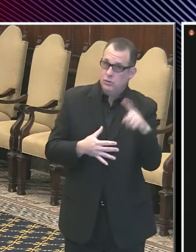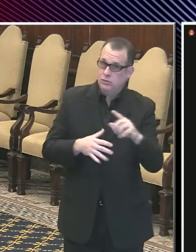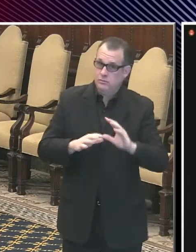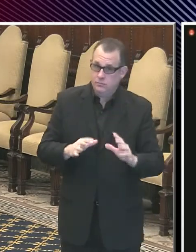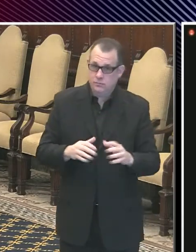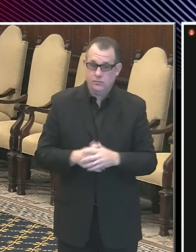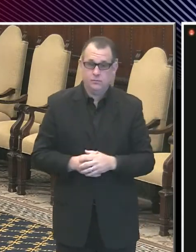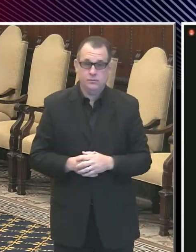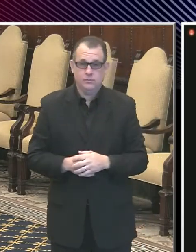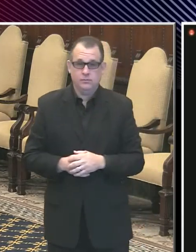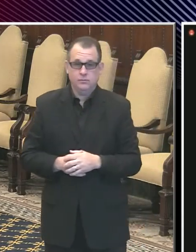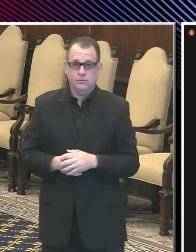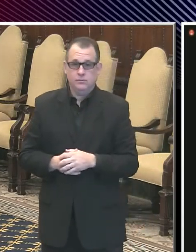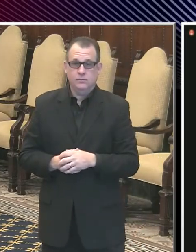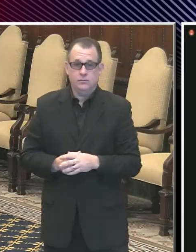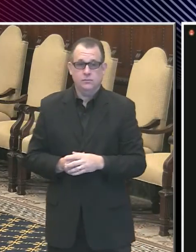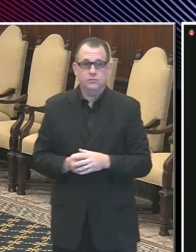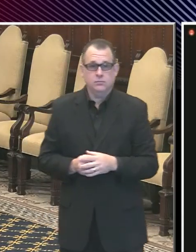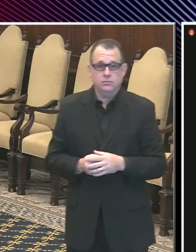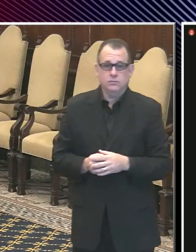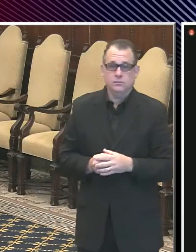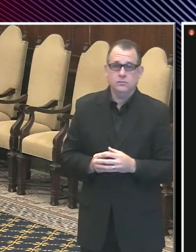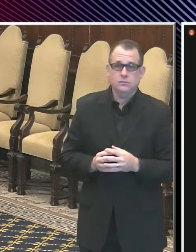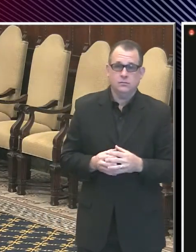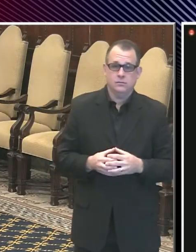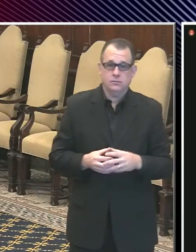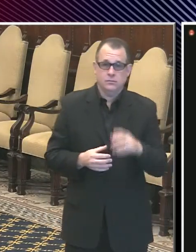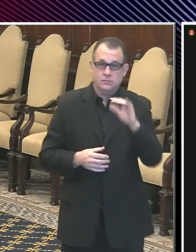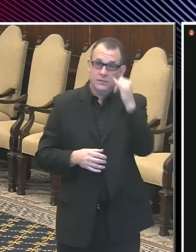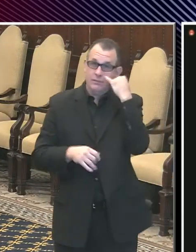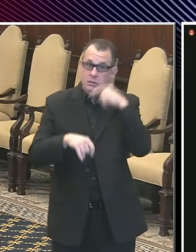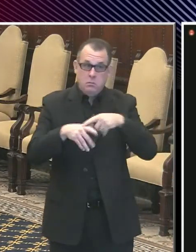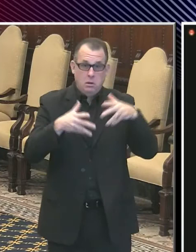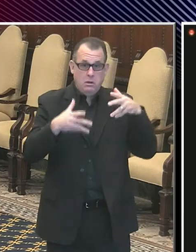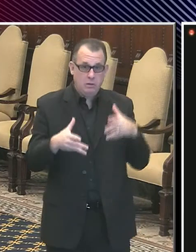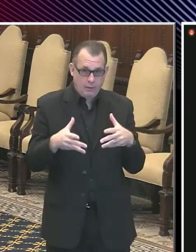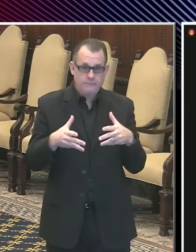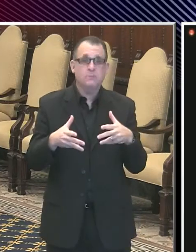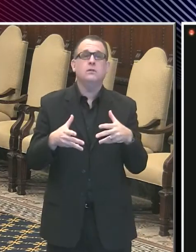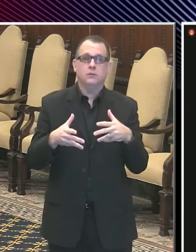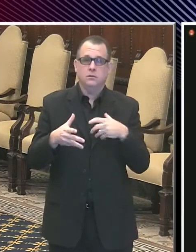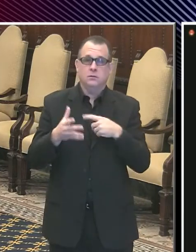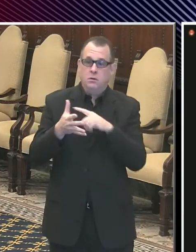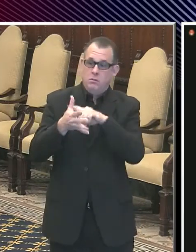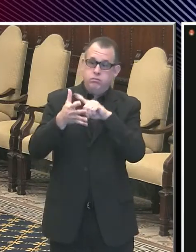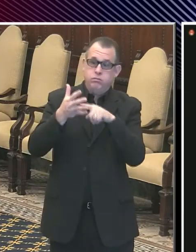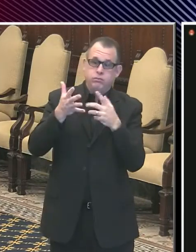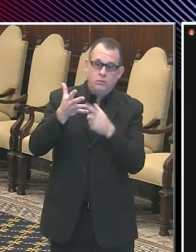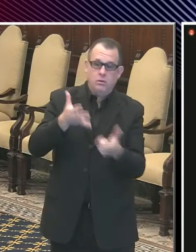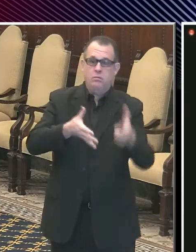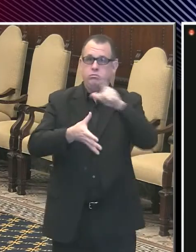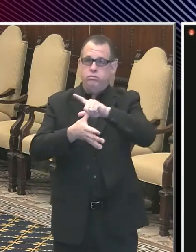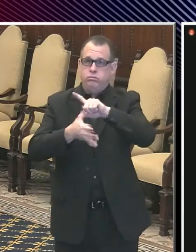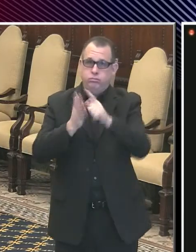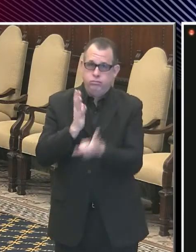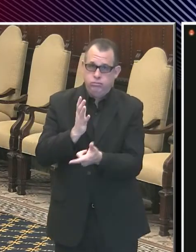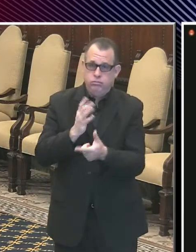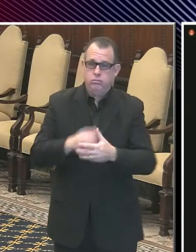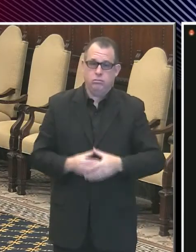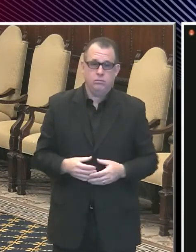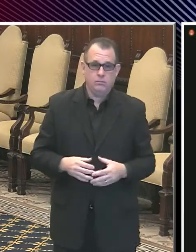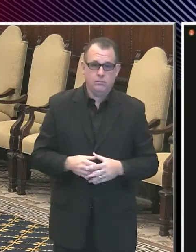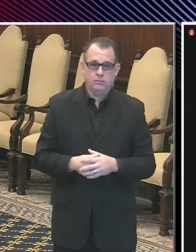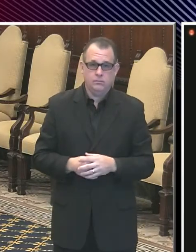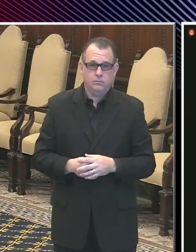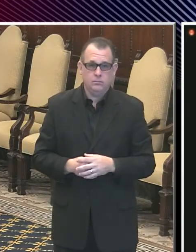their questions for each round to 3 or fewer, and we will do a second round of questions if time permits. For